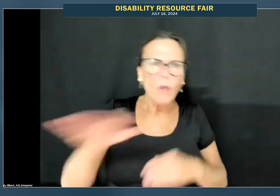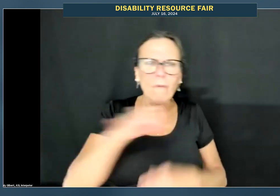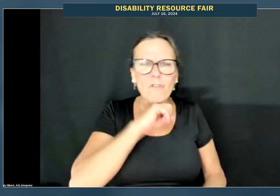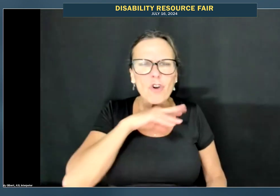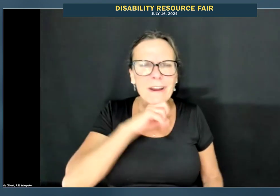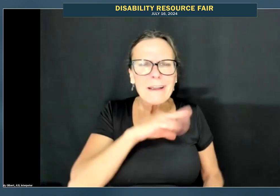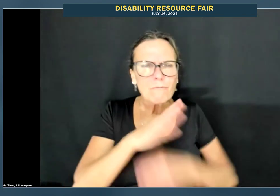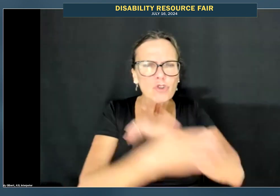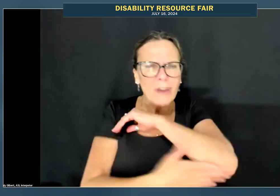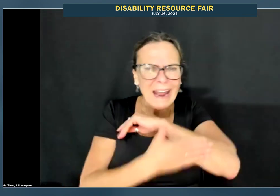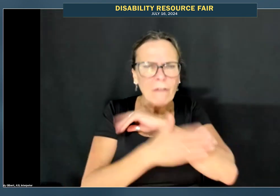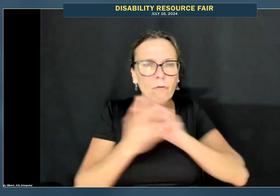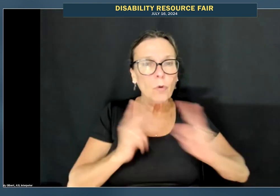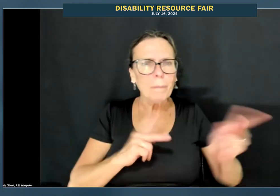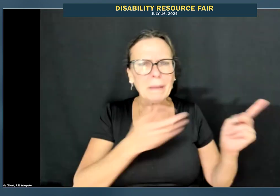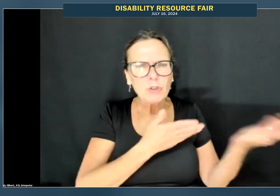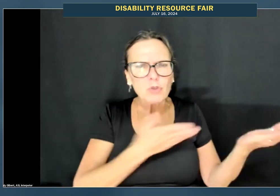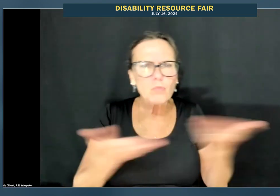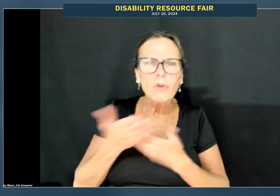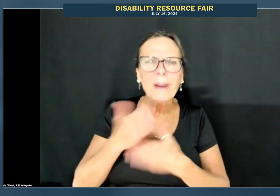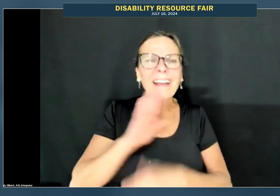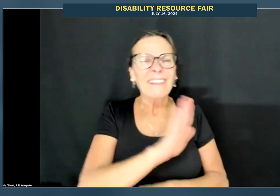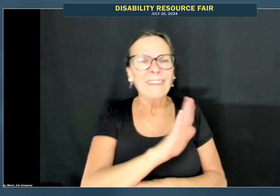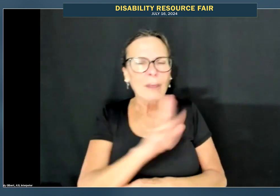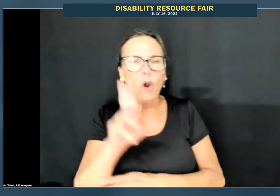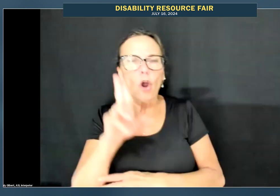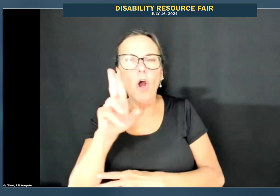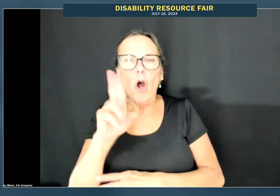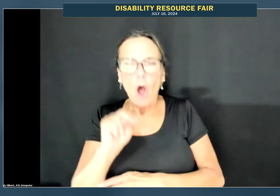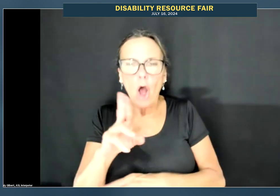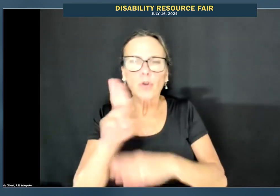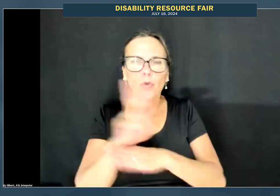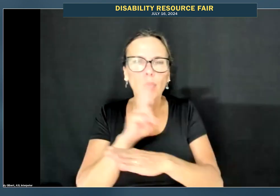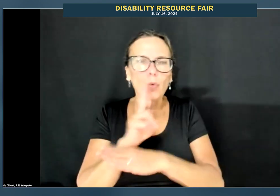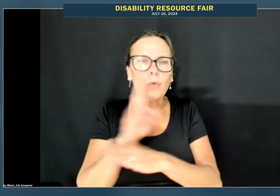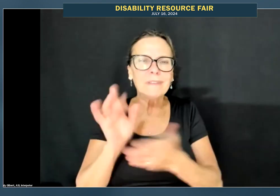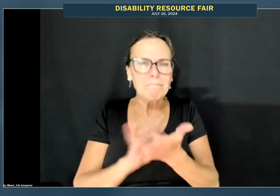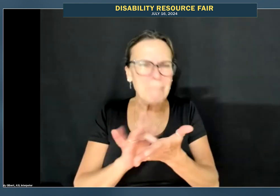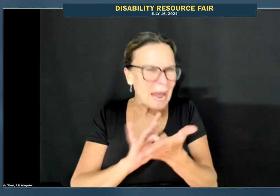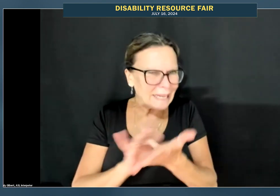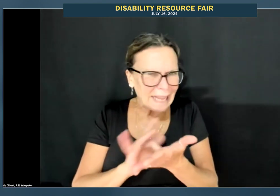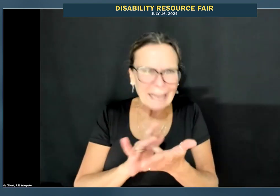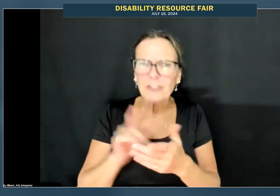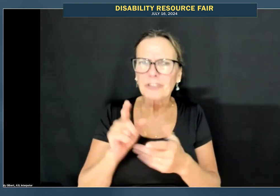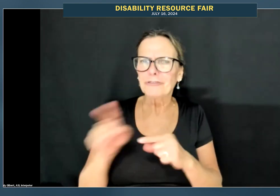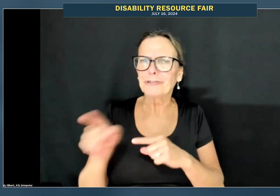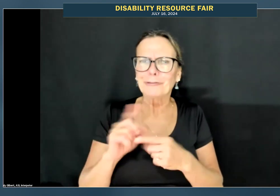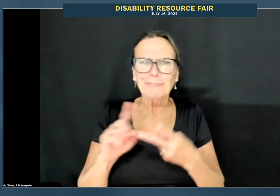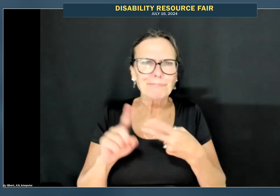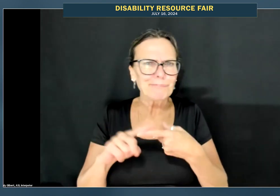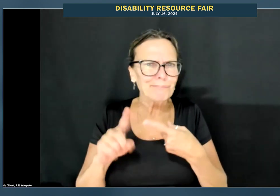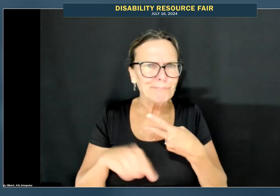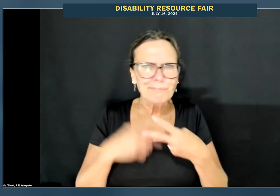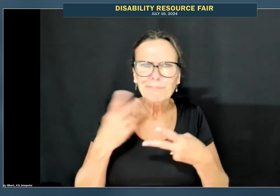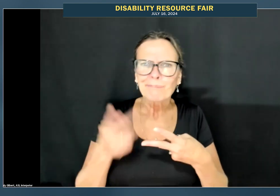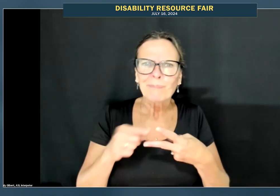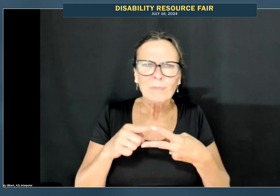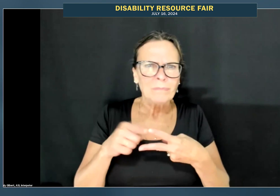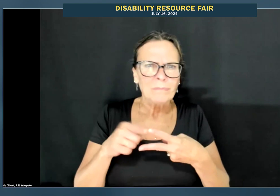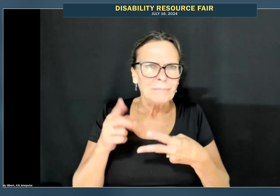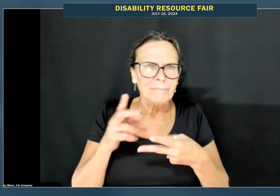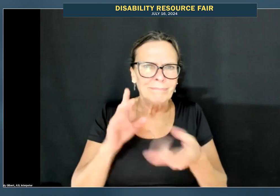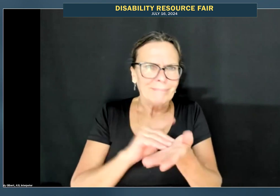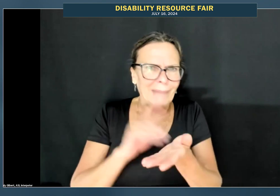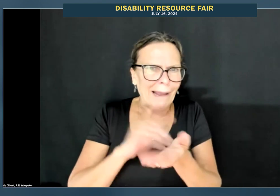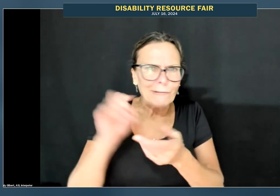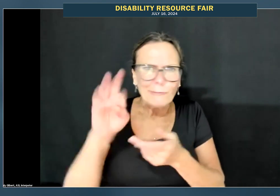people to bring their unused medications. Could be PEP medications, could be over-the-counter, could be vitamins. We just want to get them out